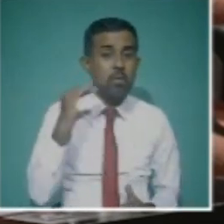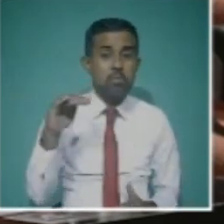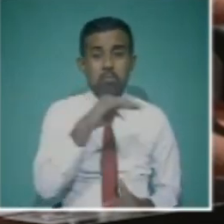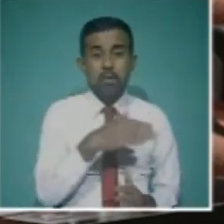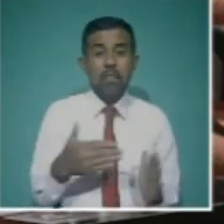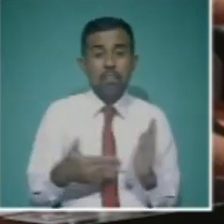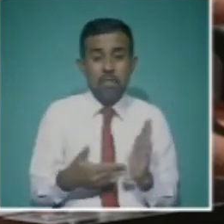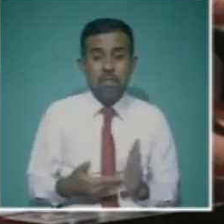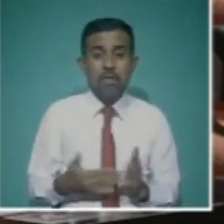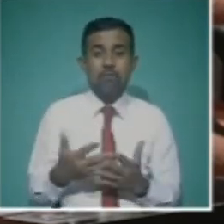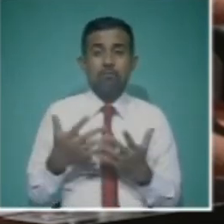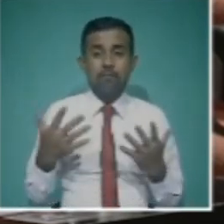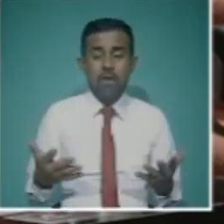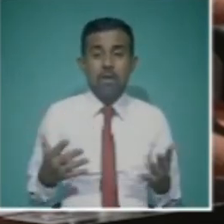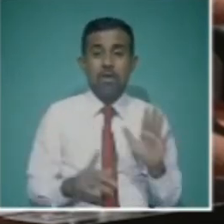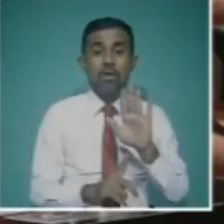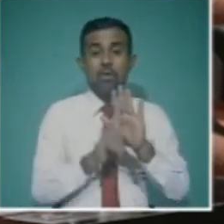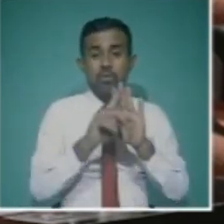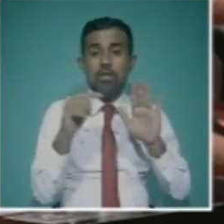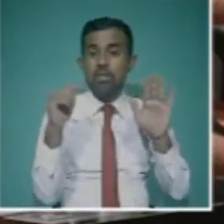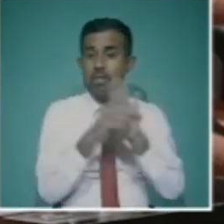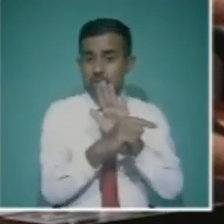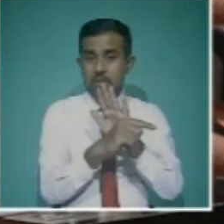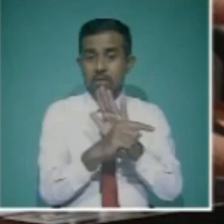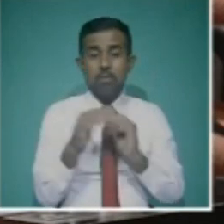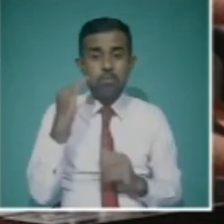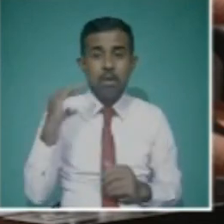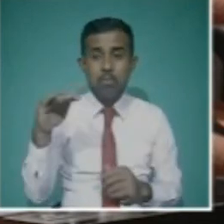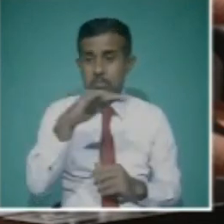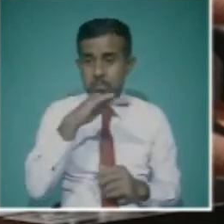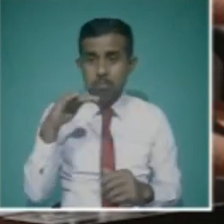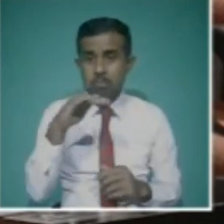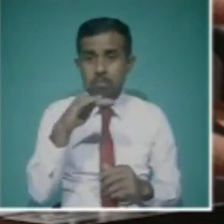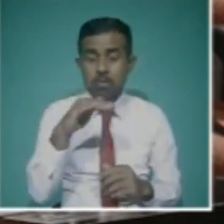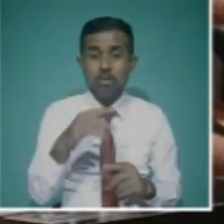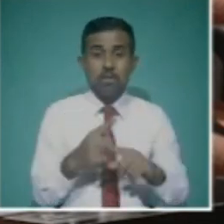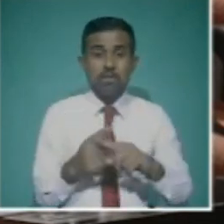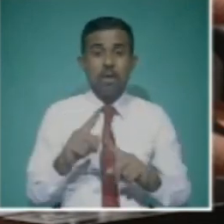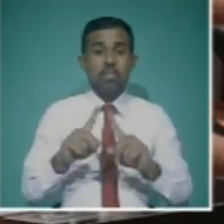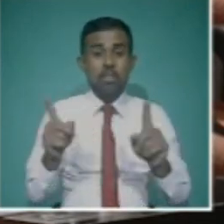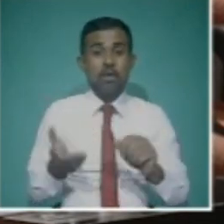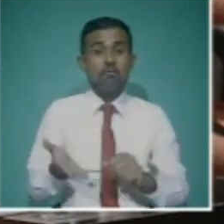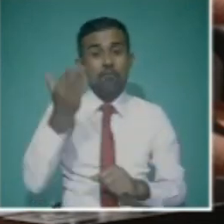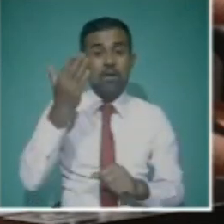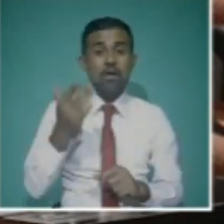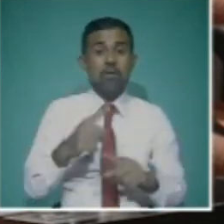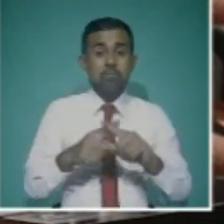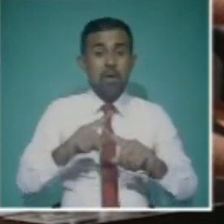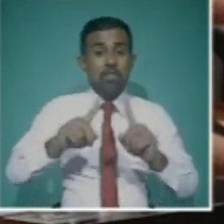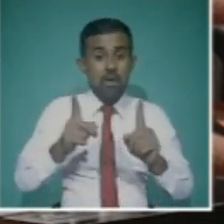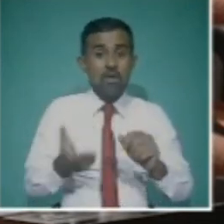the average person in the Northeast is suffering 10 times over. 10 times over, at